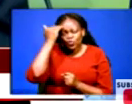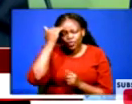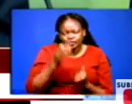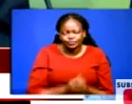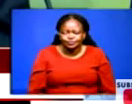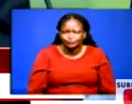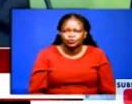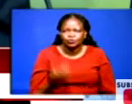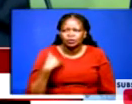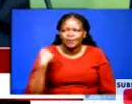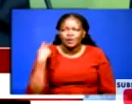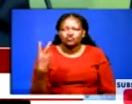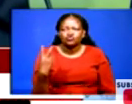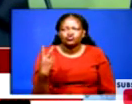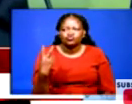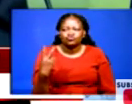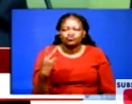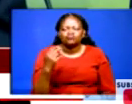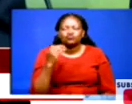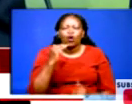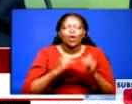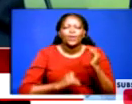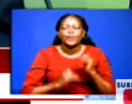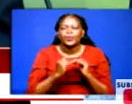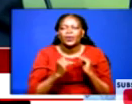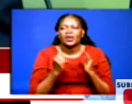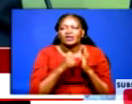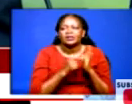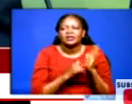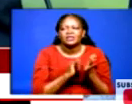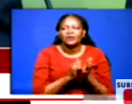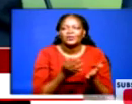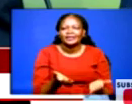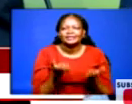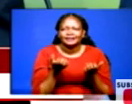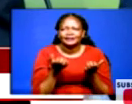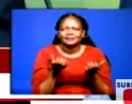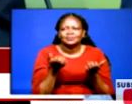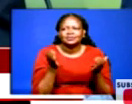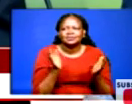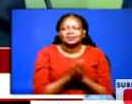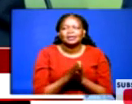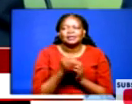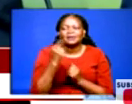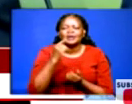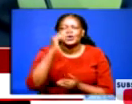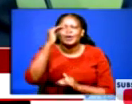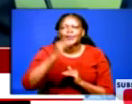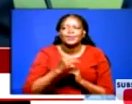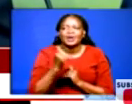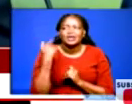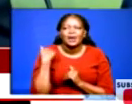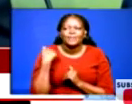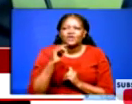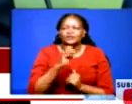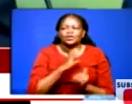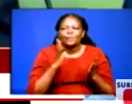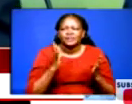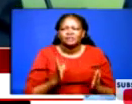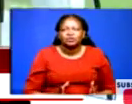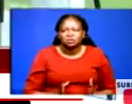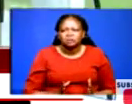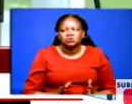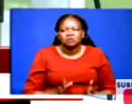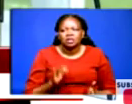the irreducible minimum, but they have only managed to reduce the number of the commissioners, but